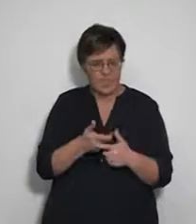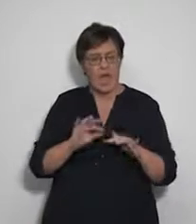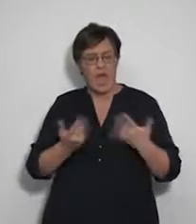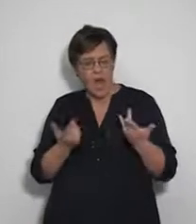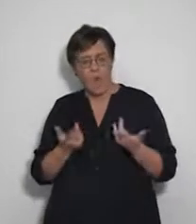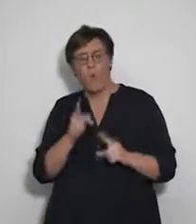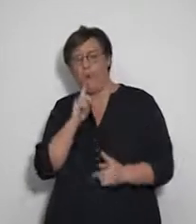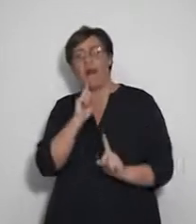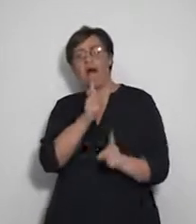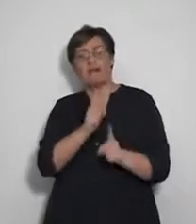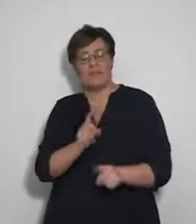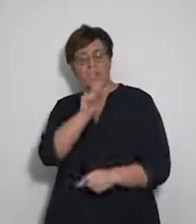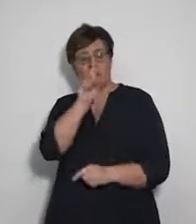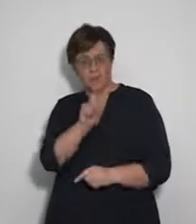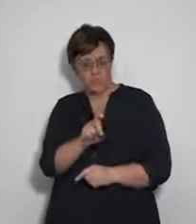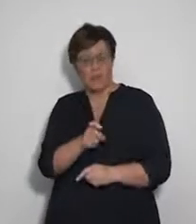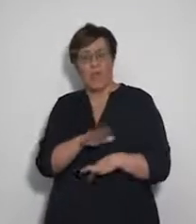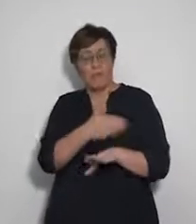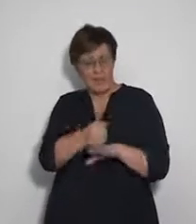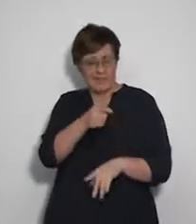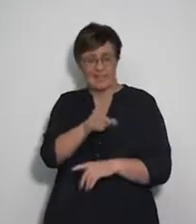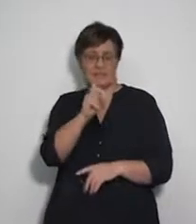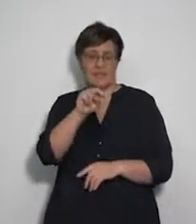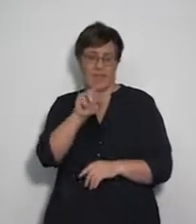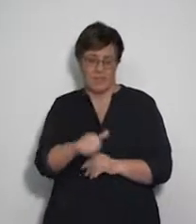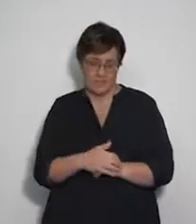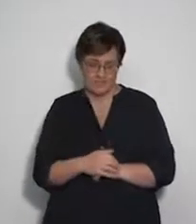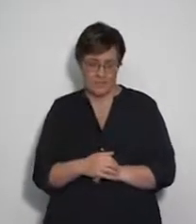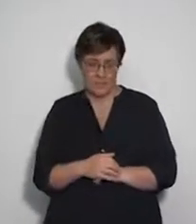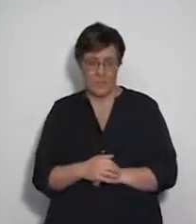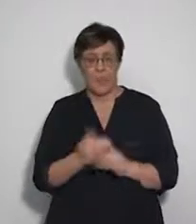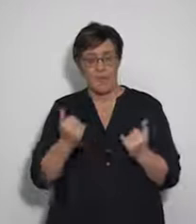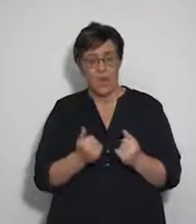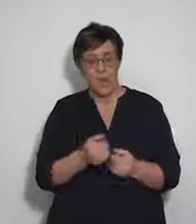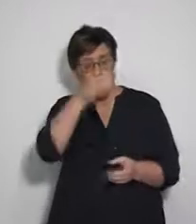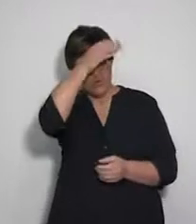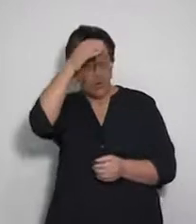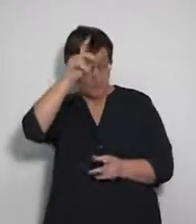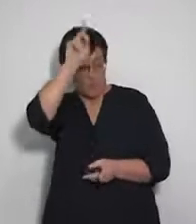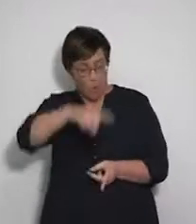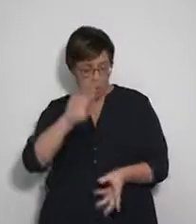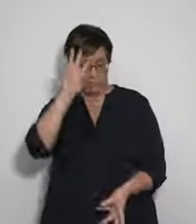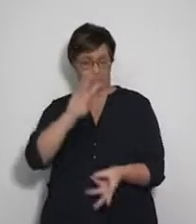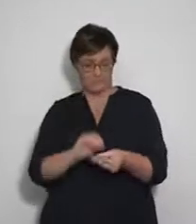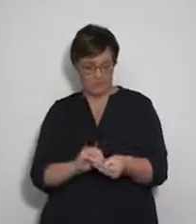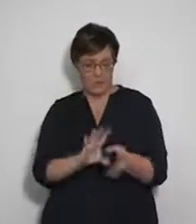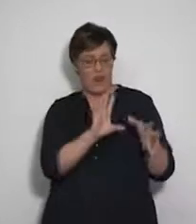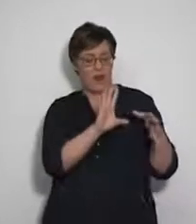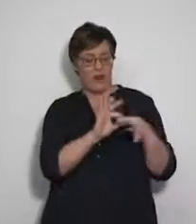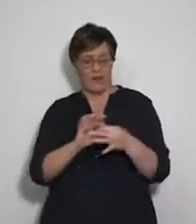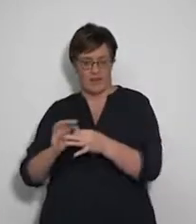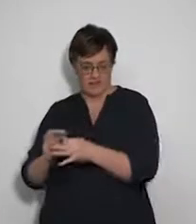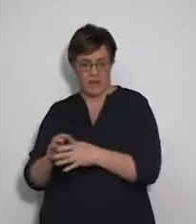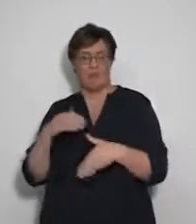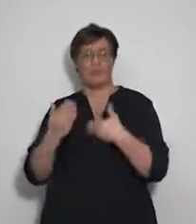how to potentially answer a question based on DNA. It's important that we now take all of those concepts and put them together and link them